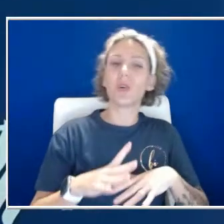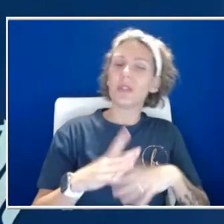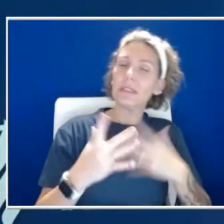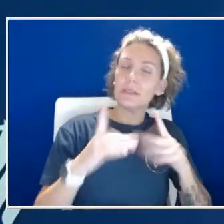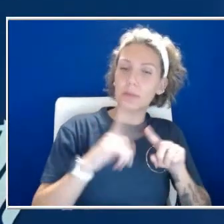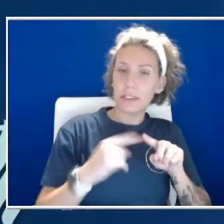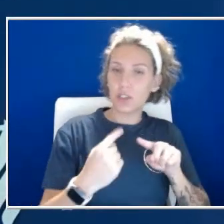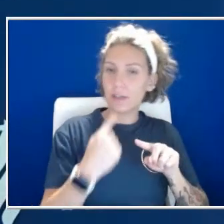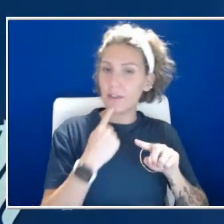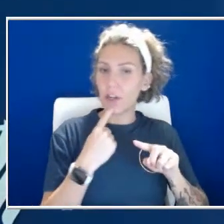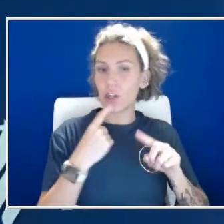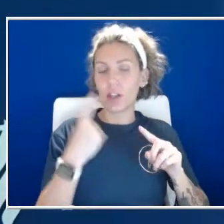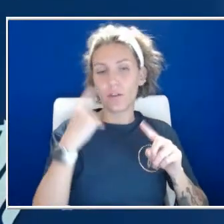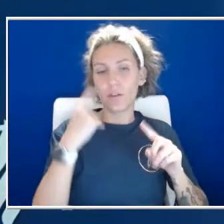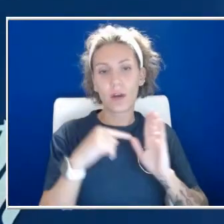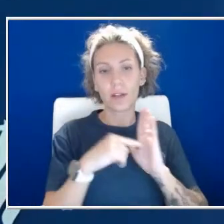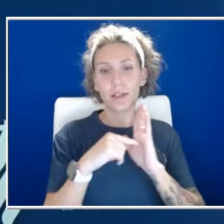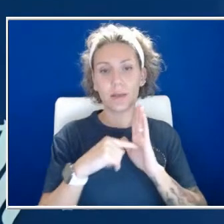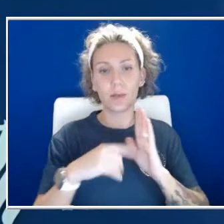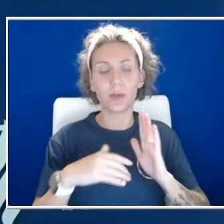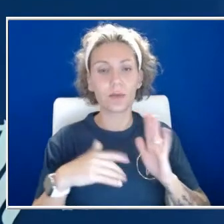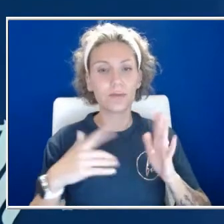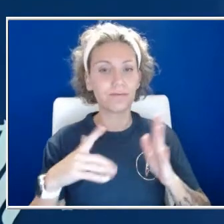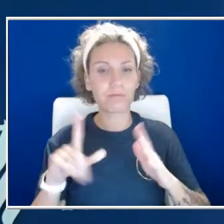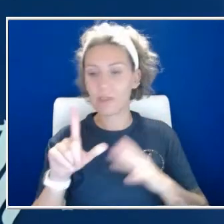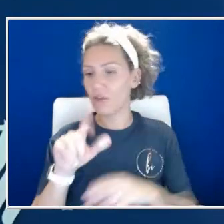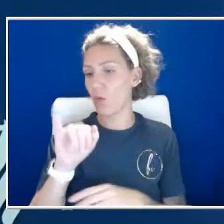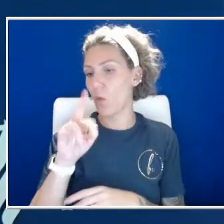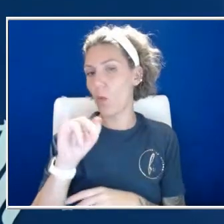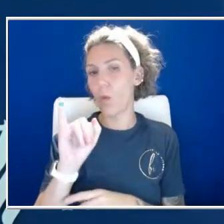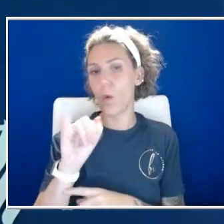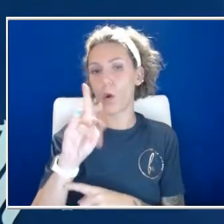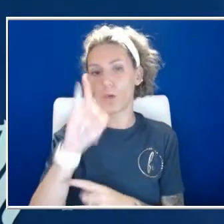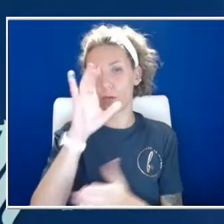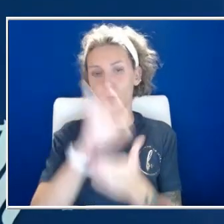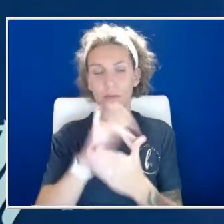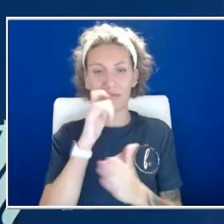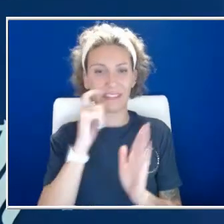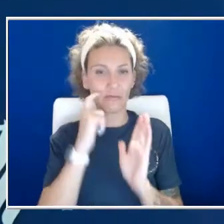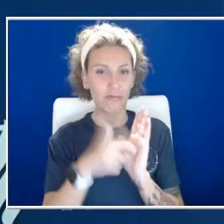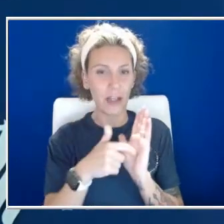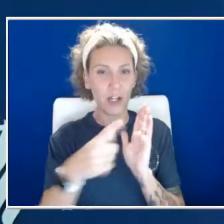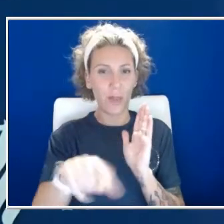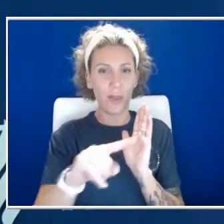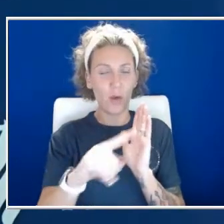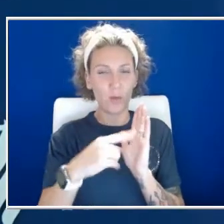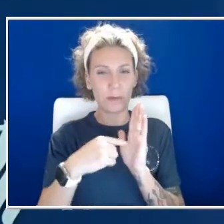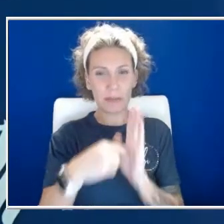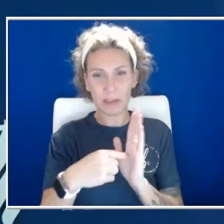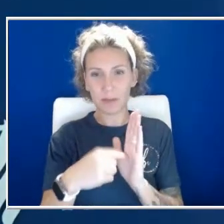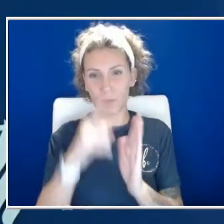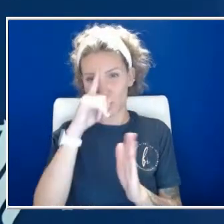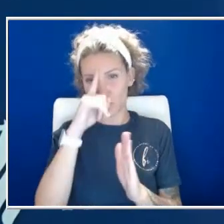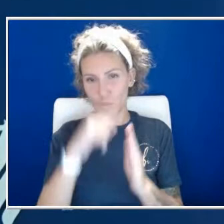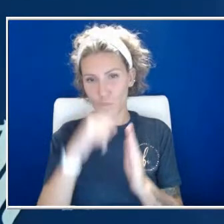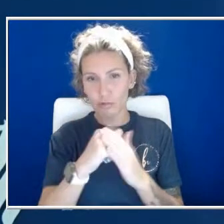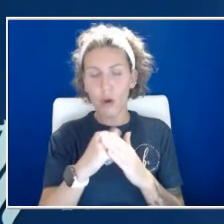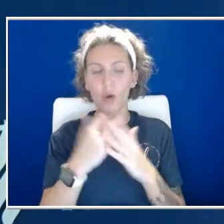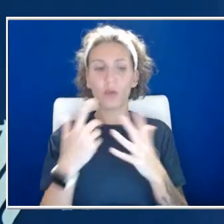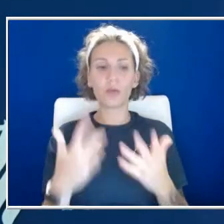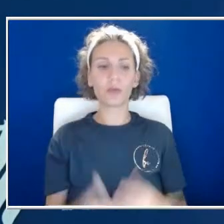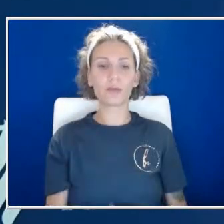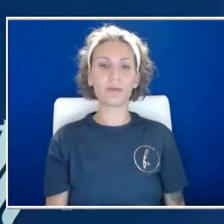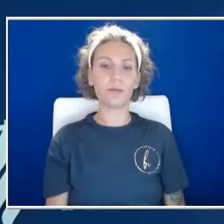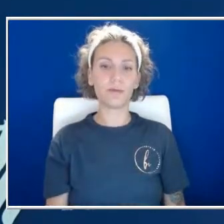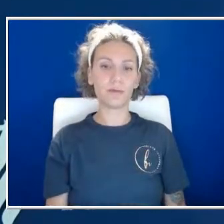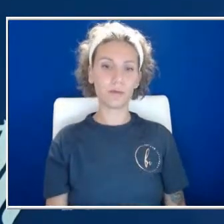example, if Lori's husband did not recognize that these signs were stroke, her